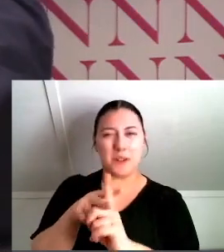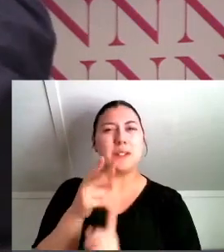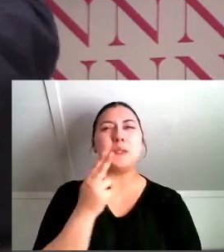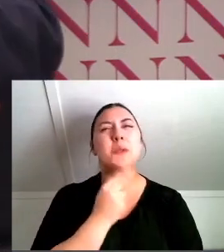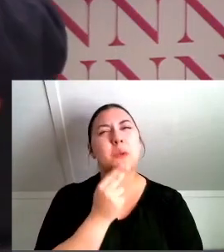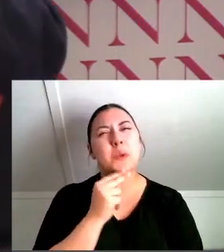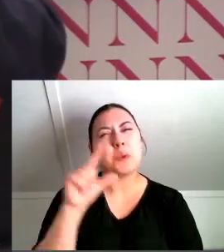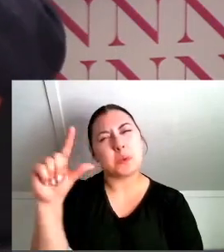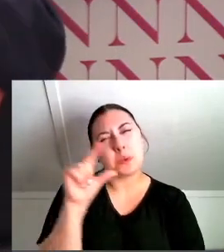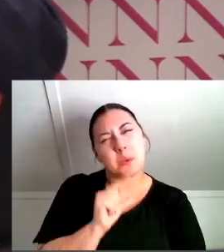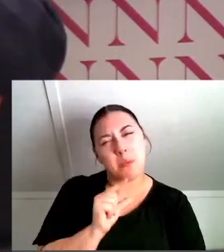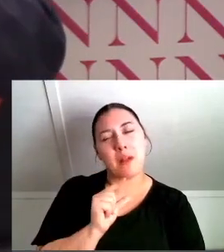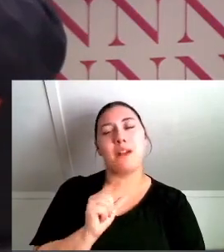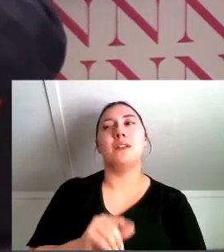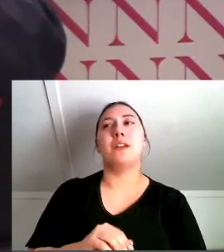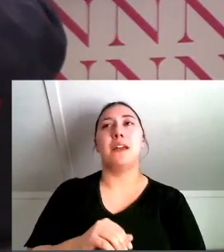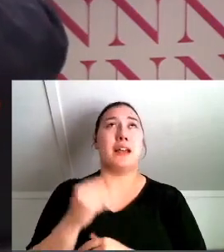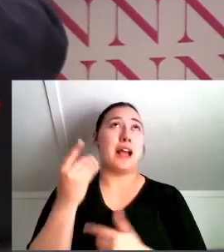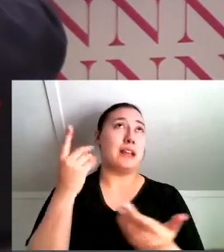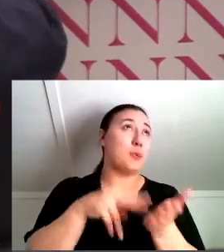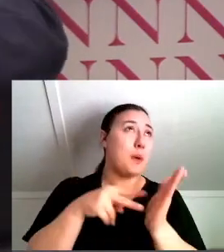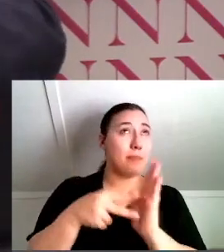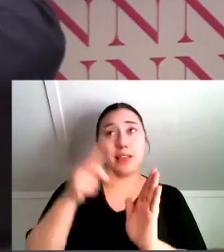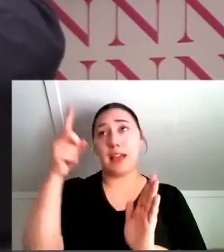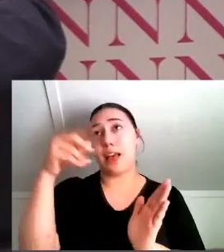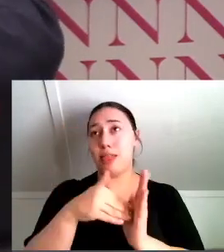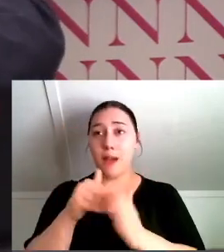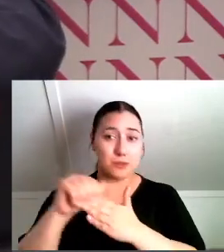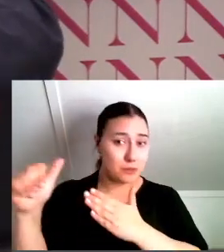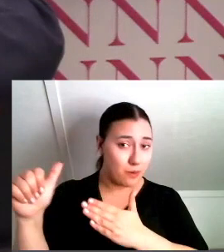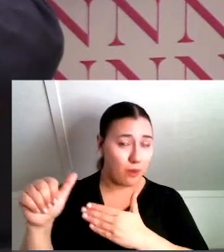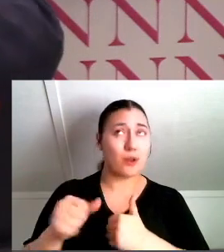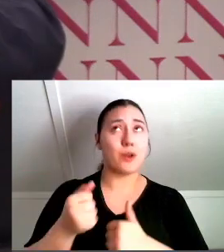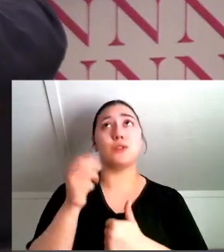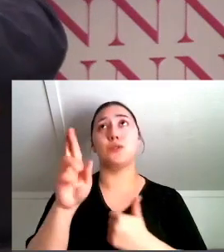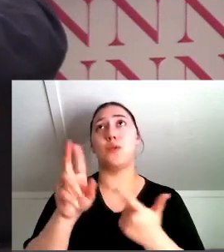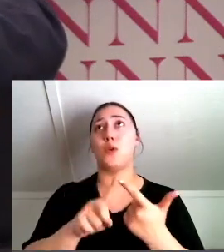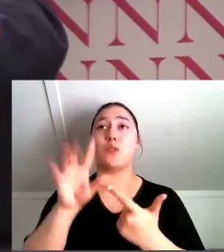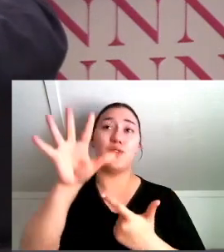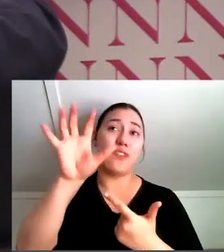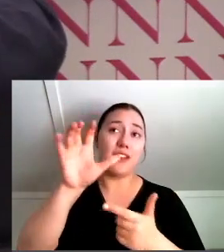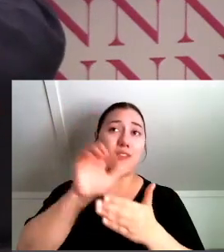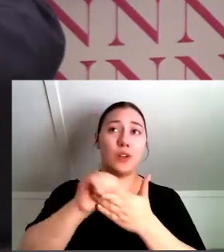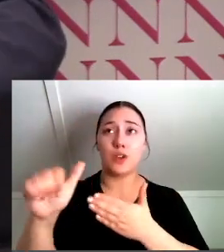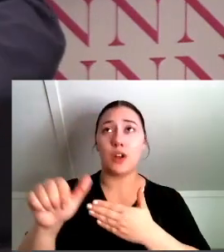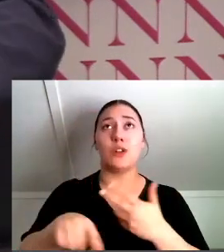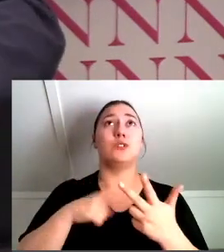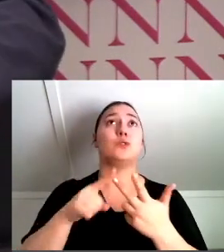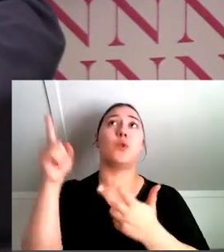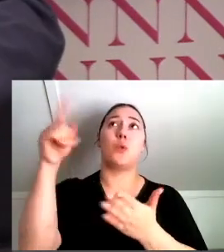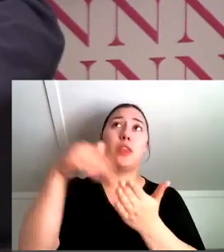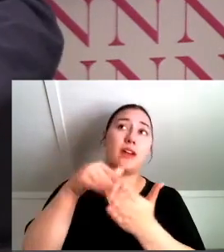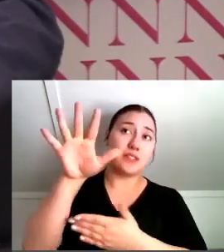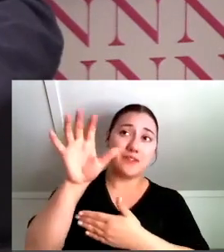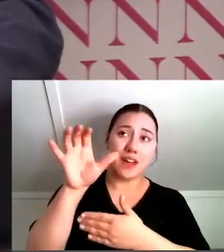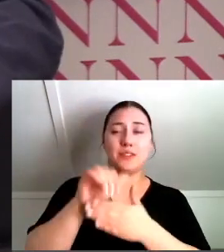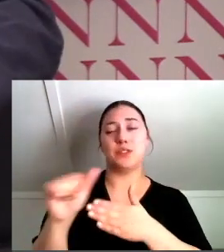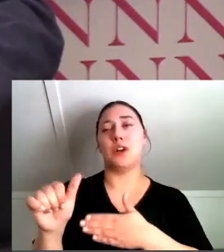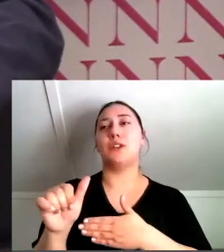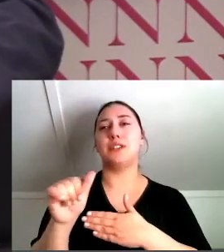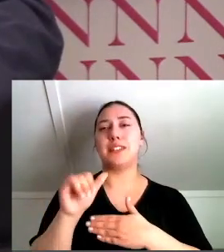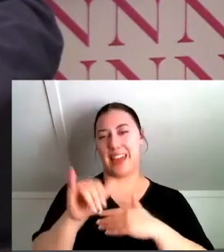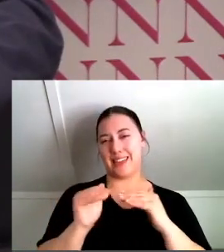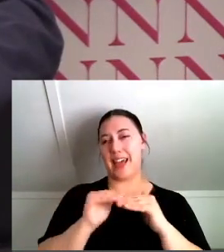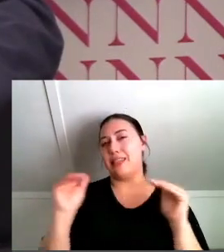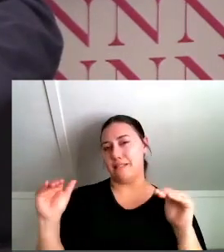And, you know, I'm talking like $1,000 or $500 or $1,500. At that level, you